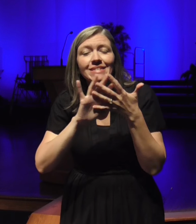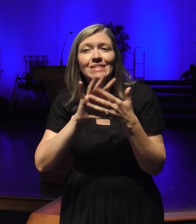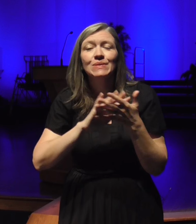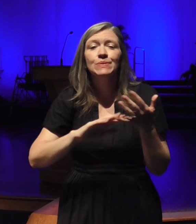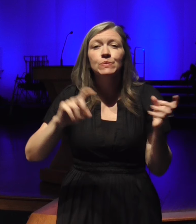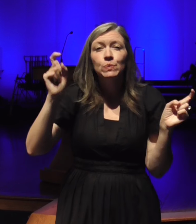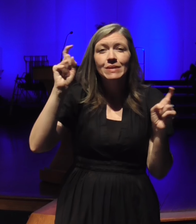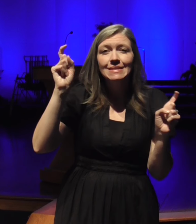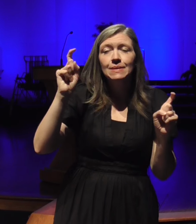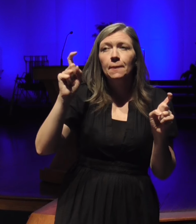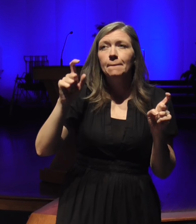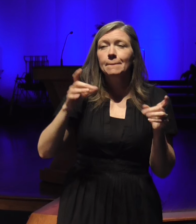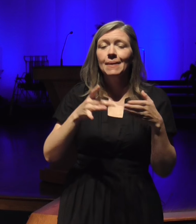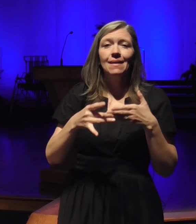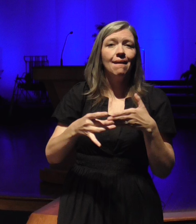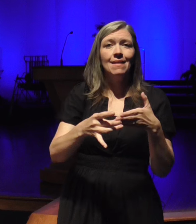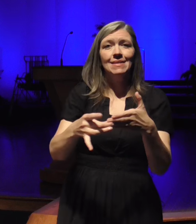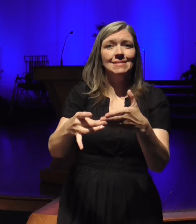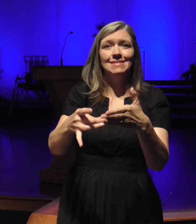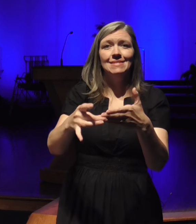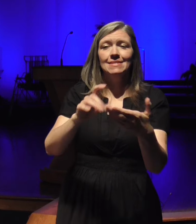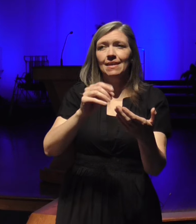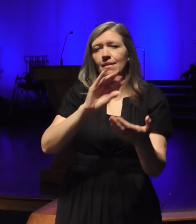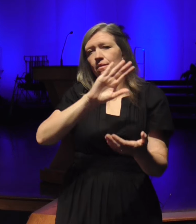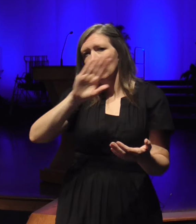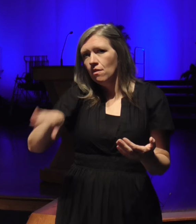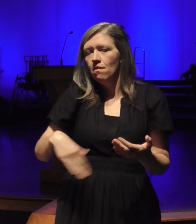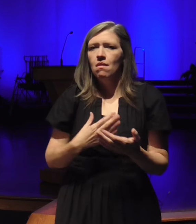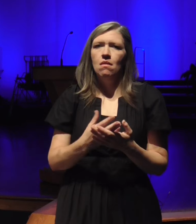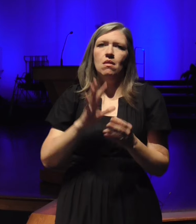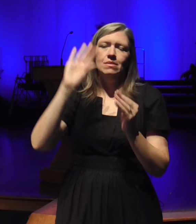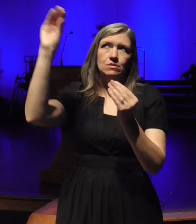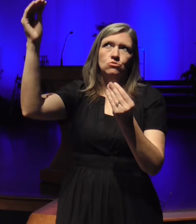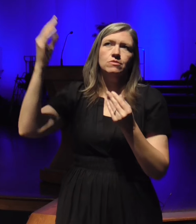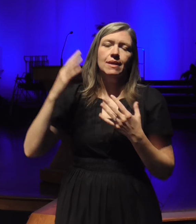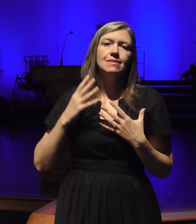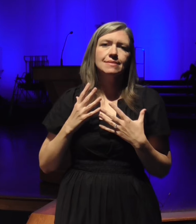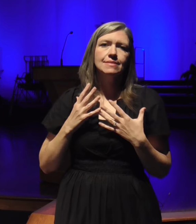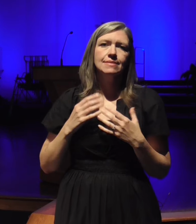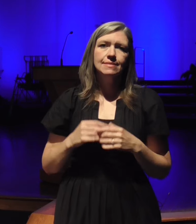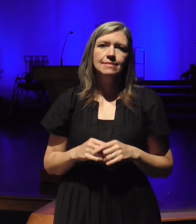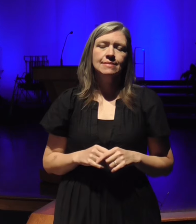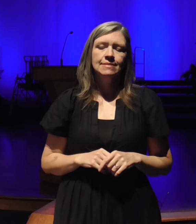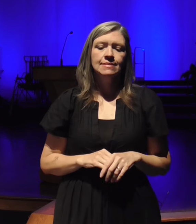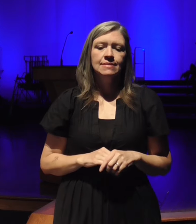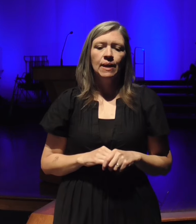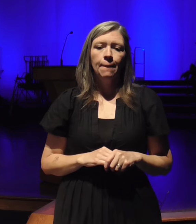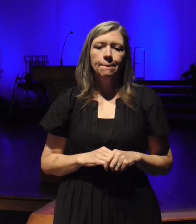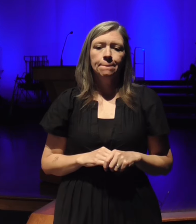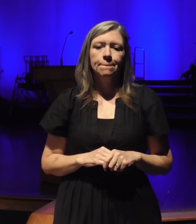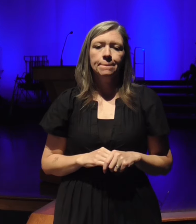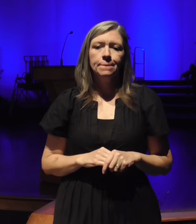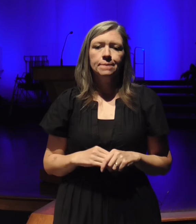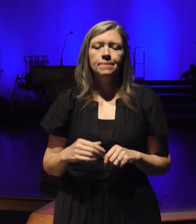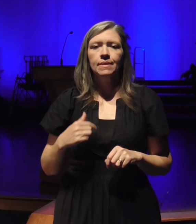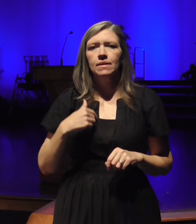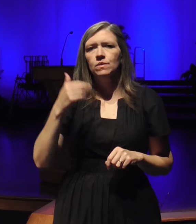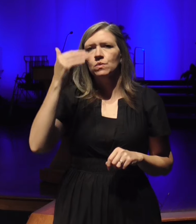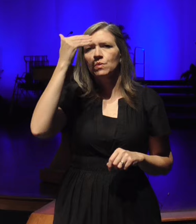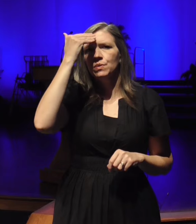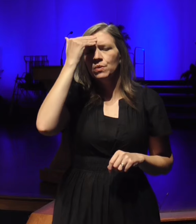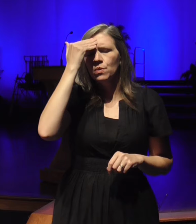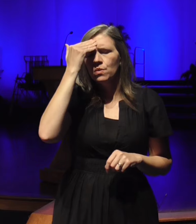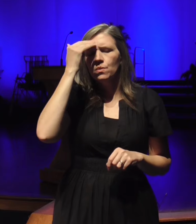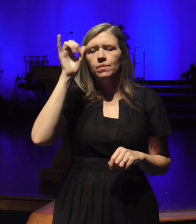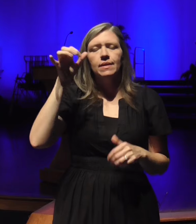I pray to experience the spirit that is life in all its mystery, in all its wisdom, in all its guidance, and